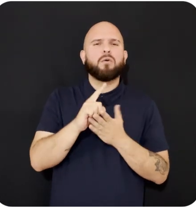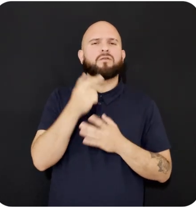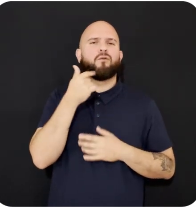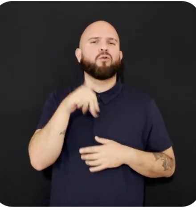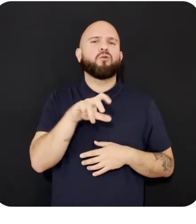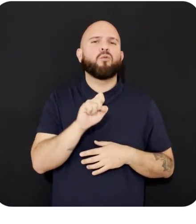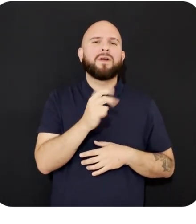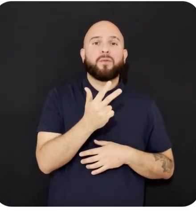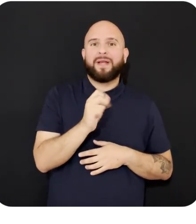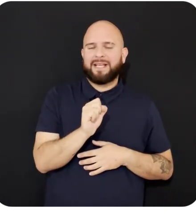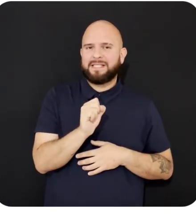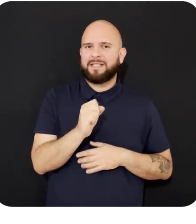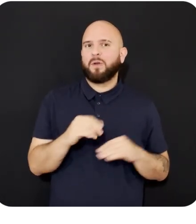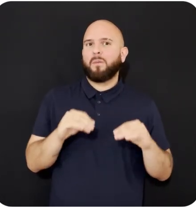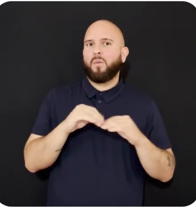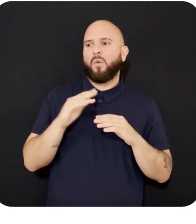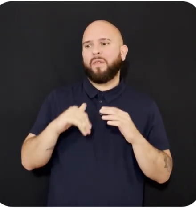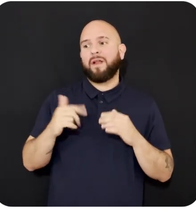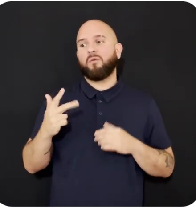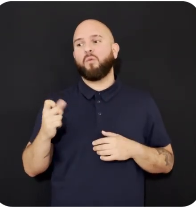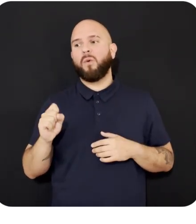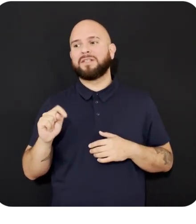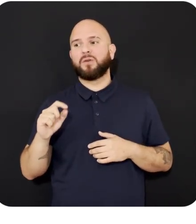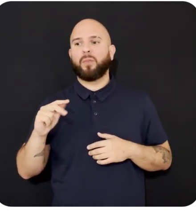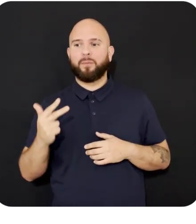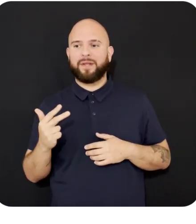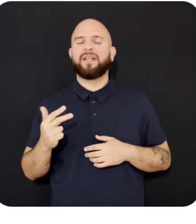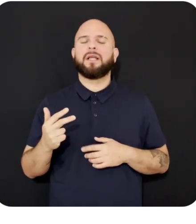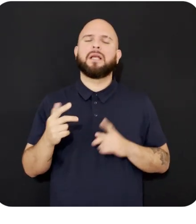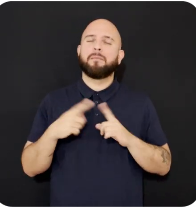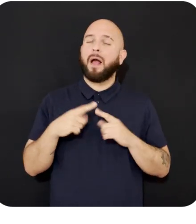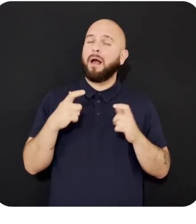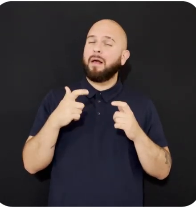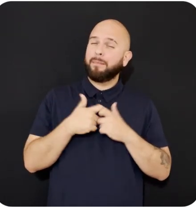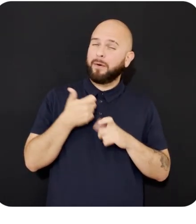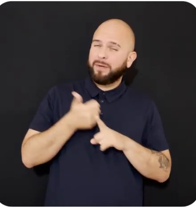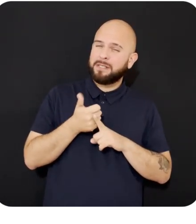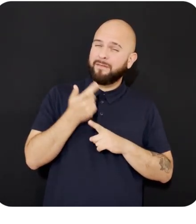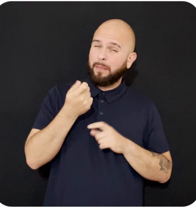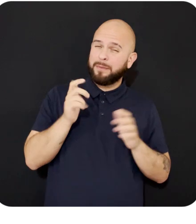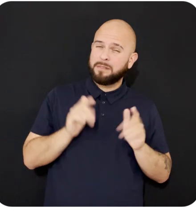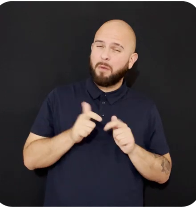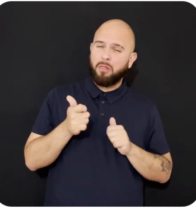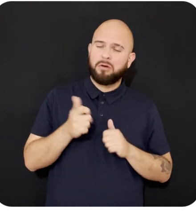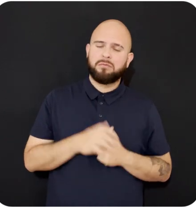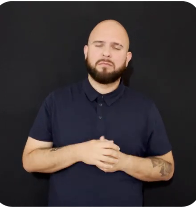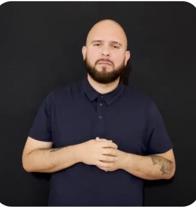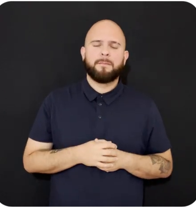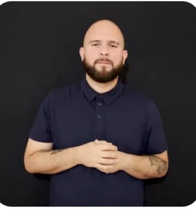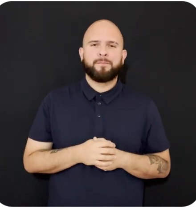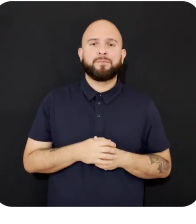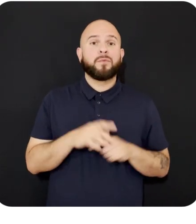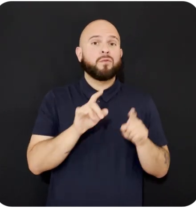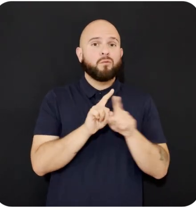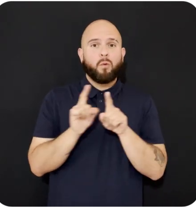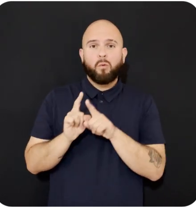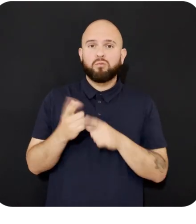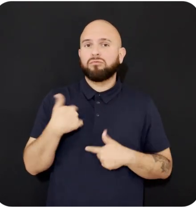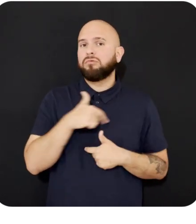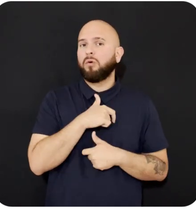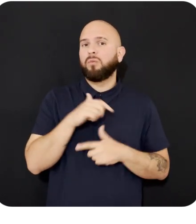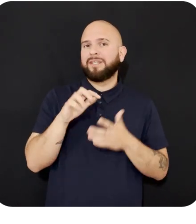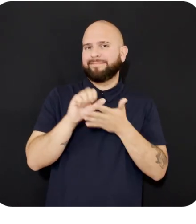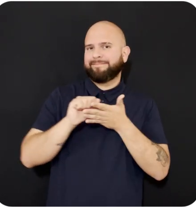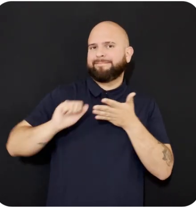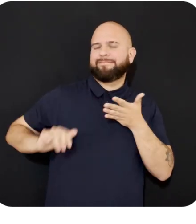3S, slightly more than you can get on the Quest 3, even though the battery is a little smaller. In addition, we've